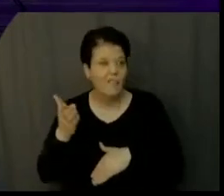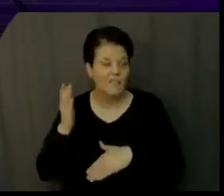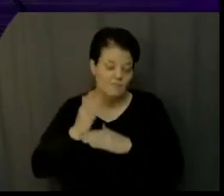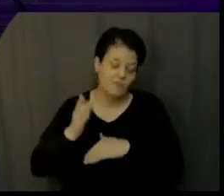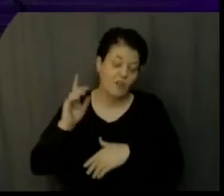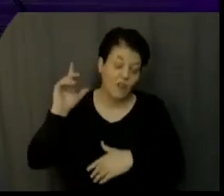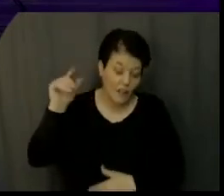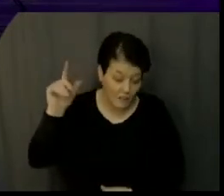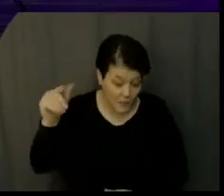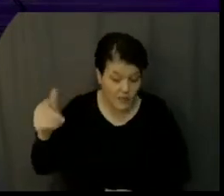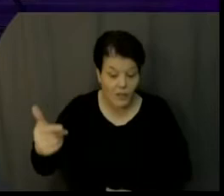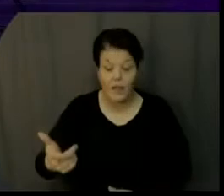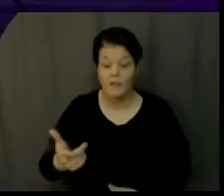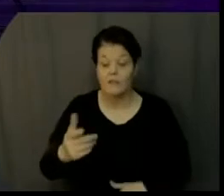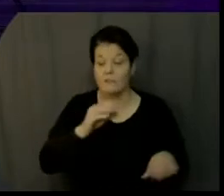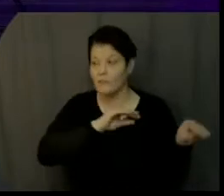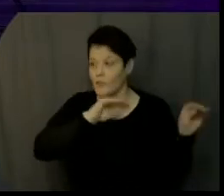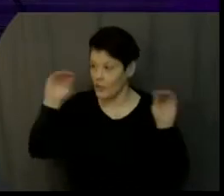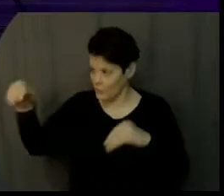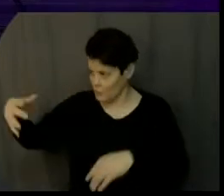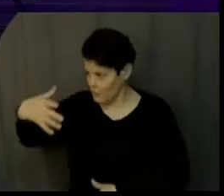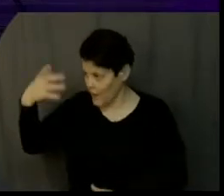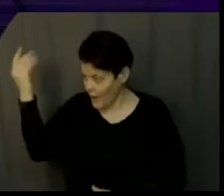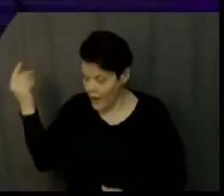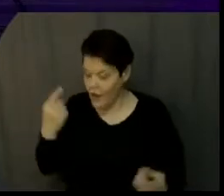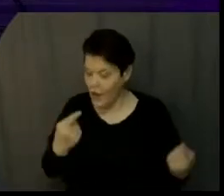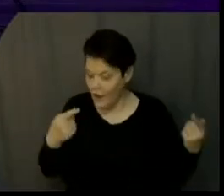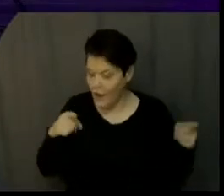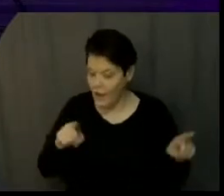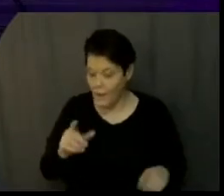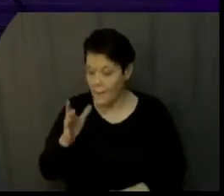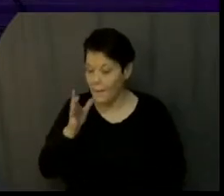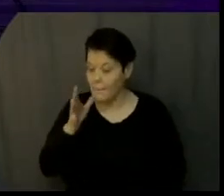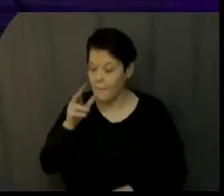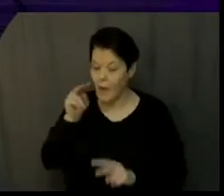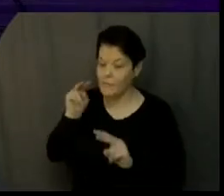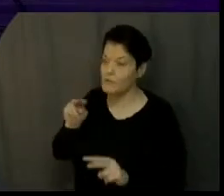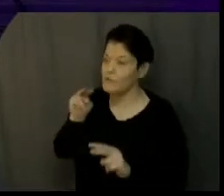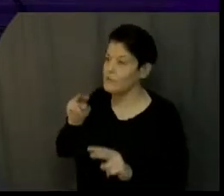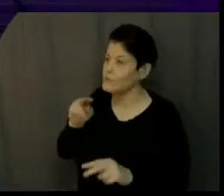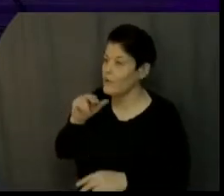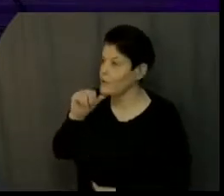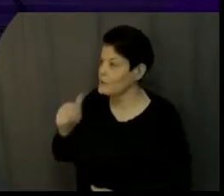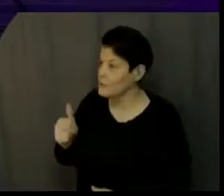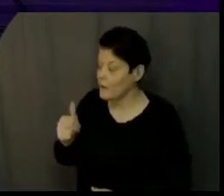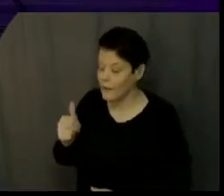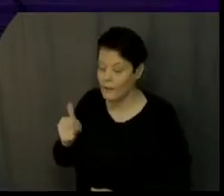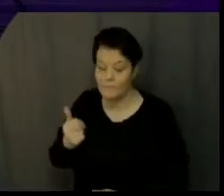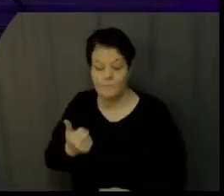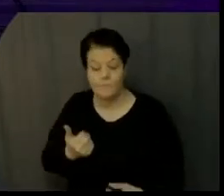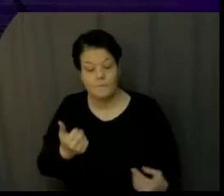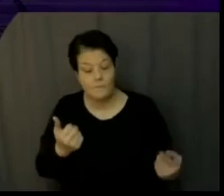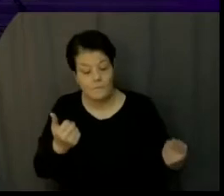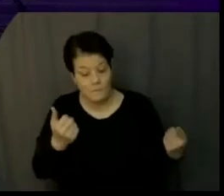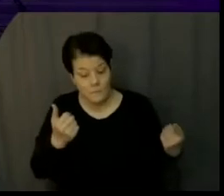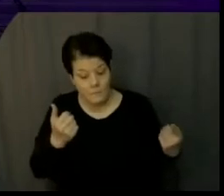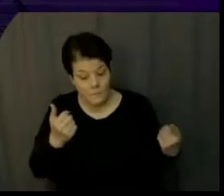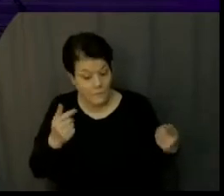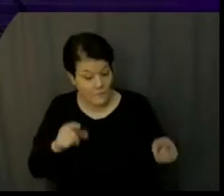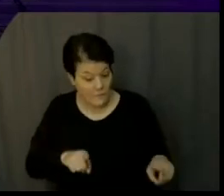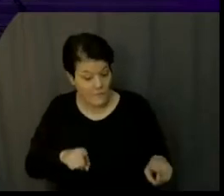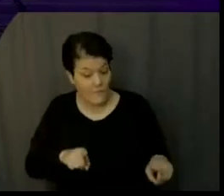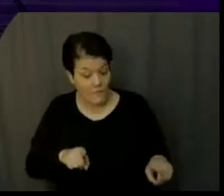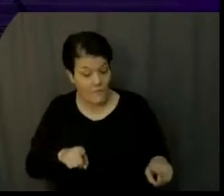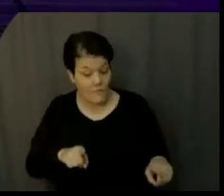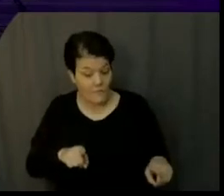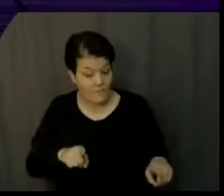it. I was a little boy, and I was in my mom's, care, and so I had to practice piano. He said, when I got old enough that, she